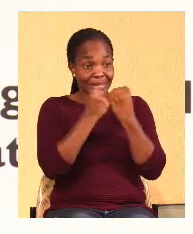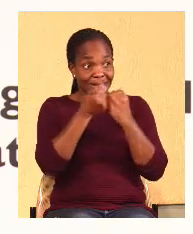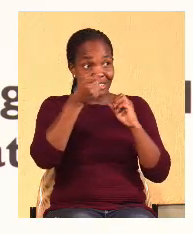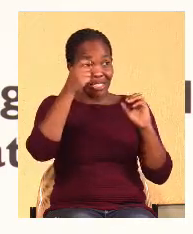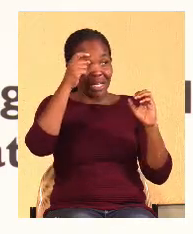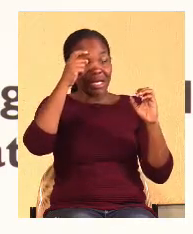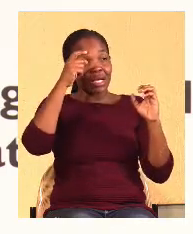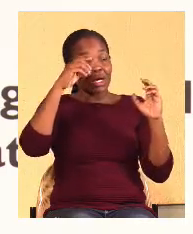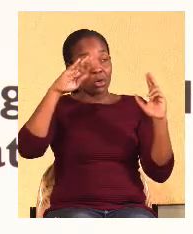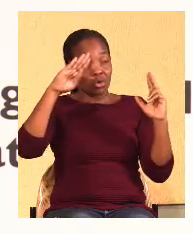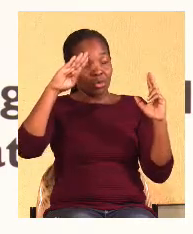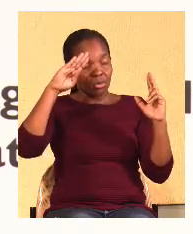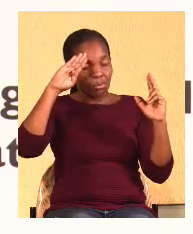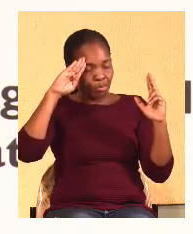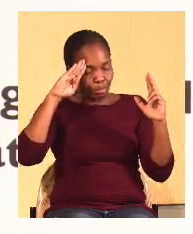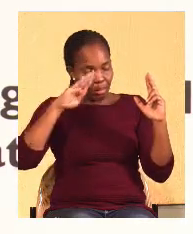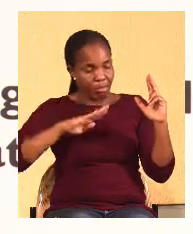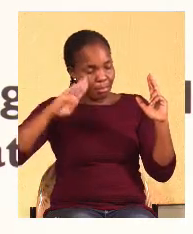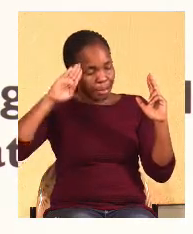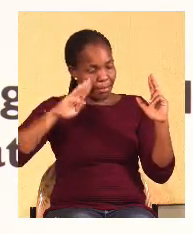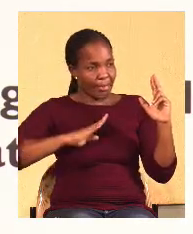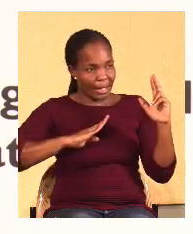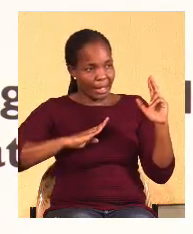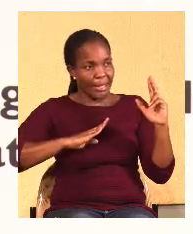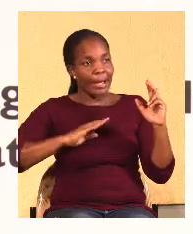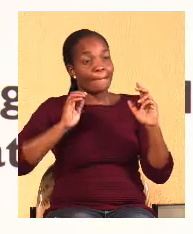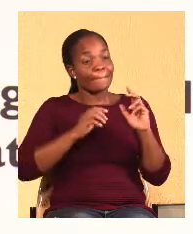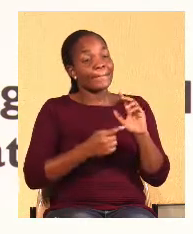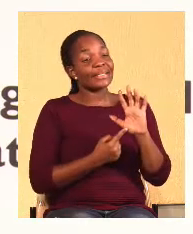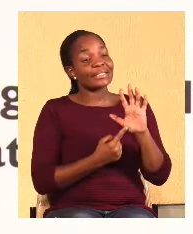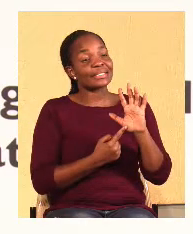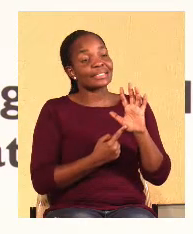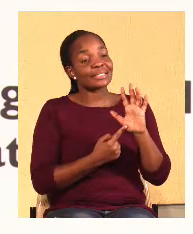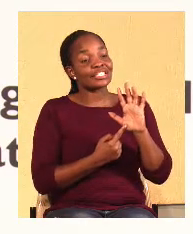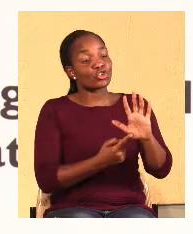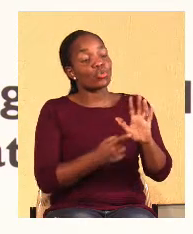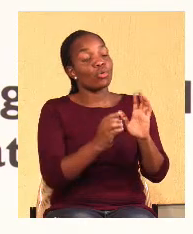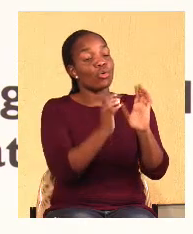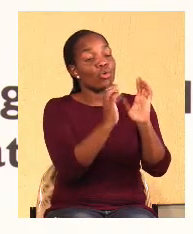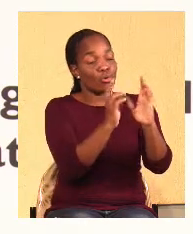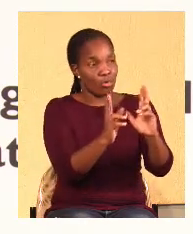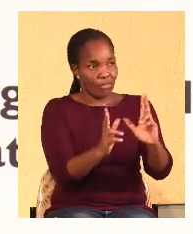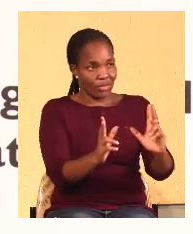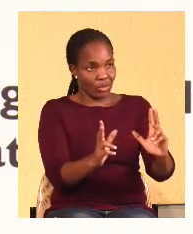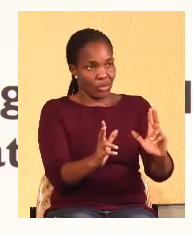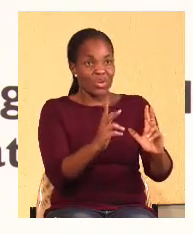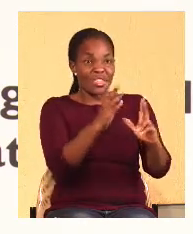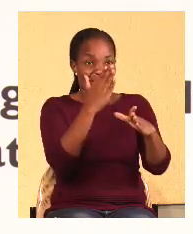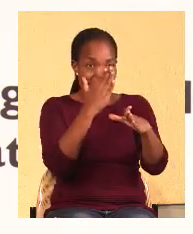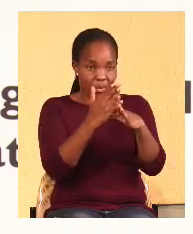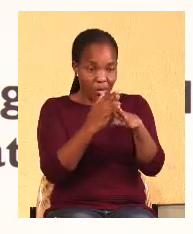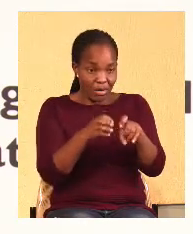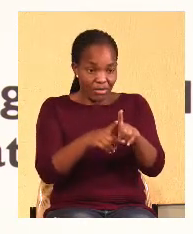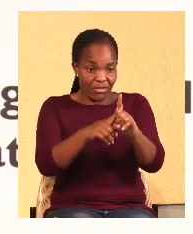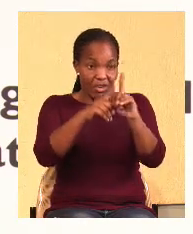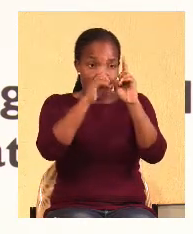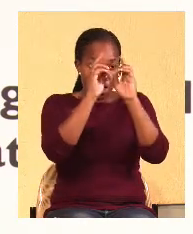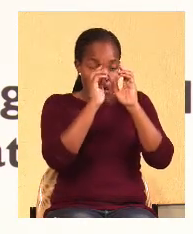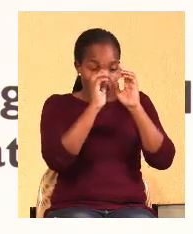at least publicly, to indicate that they whatever they're doing, they want to do it within the paradigm of human